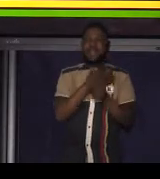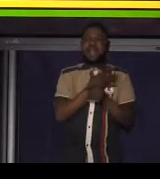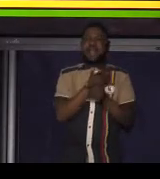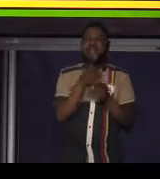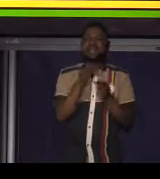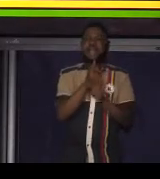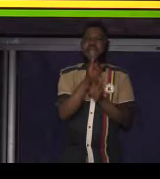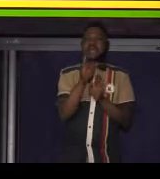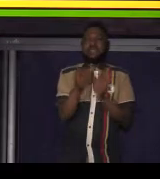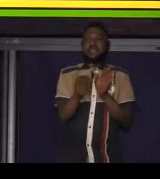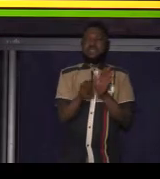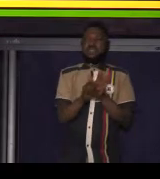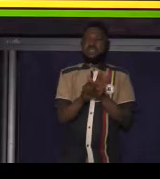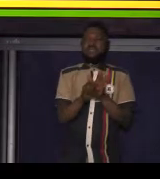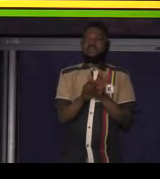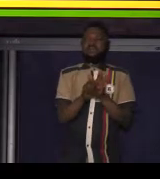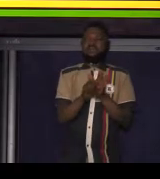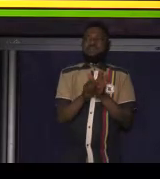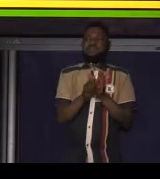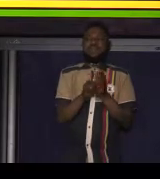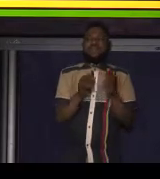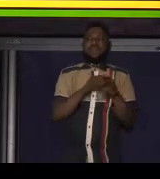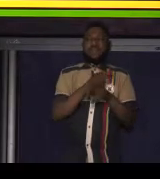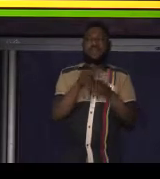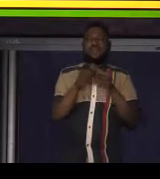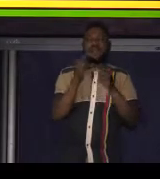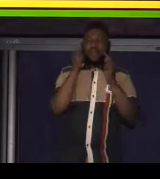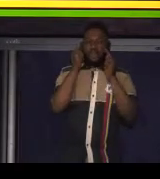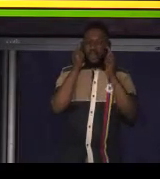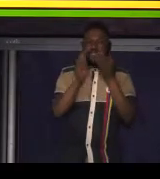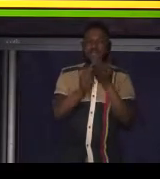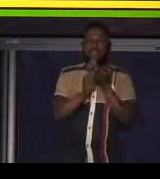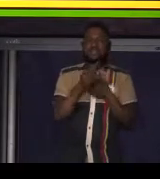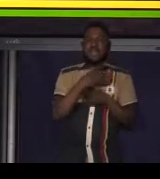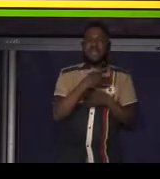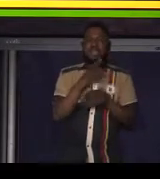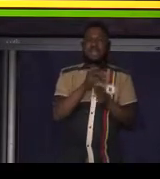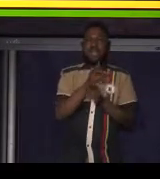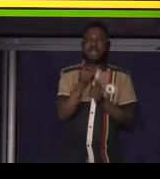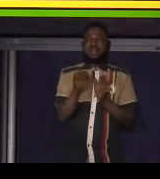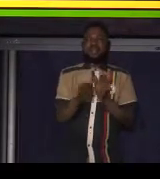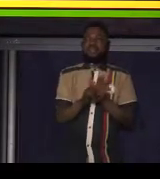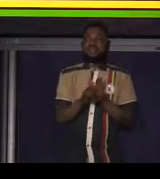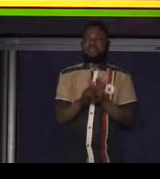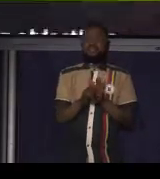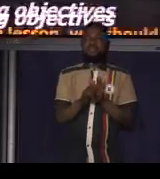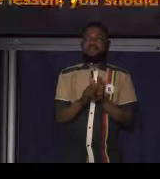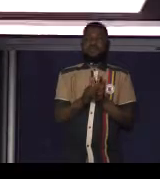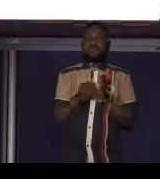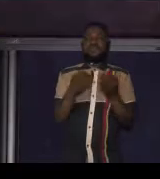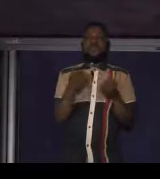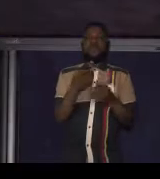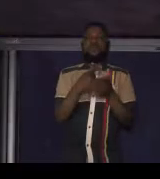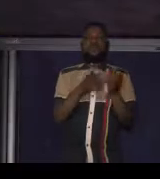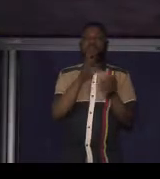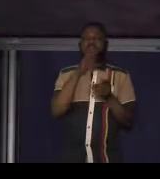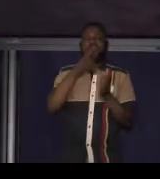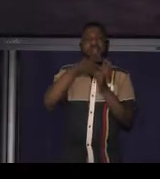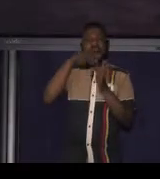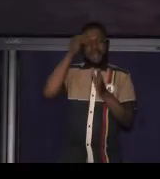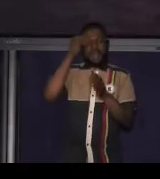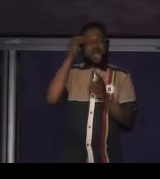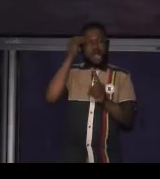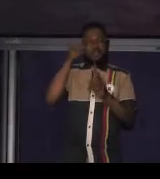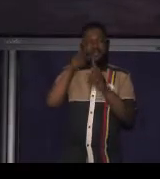consciousness and identity. National consciousness and identity. Now, what are the